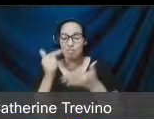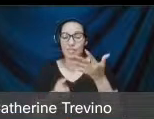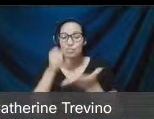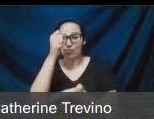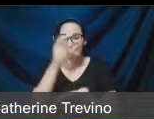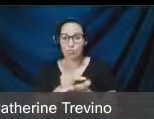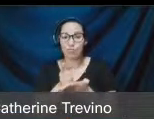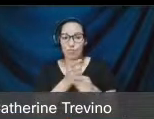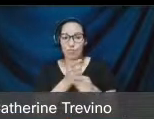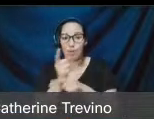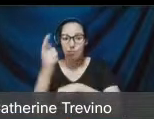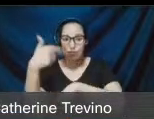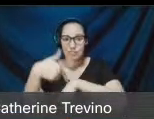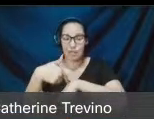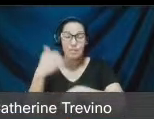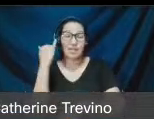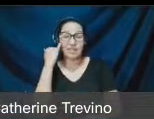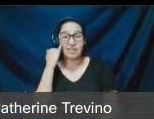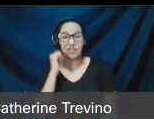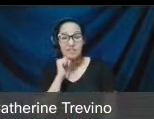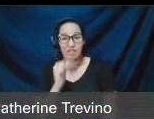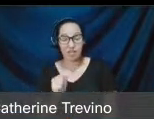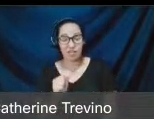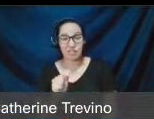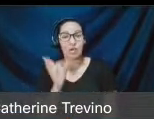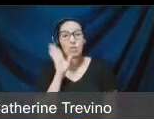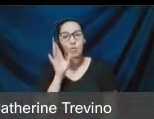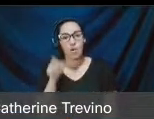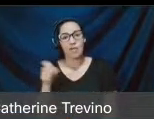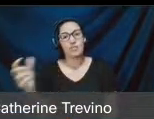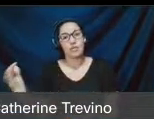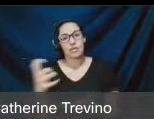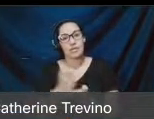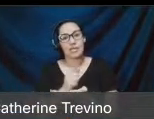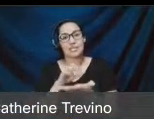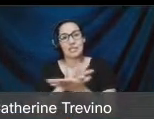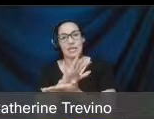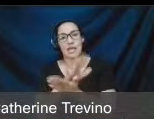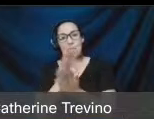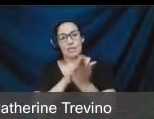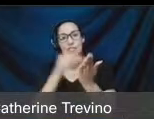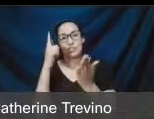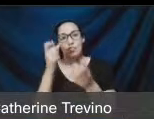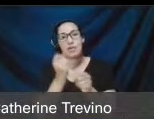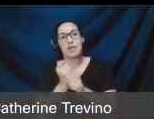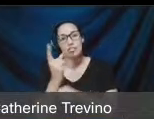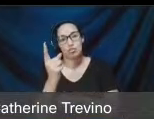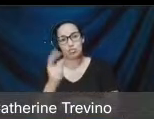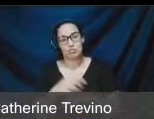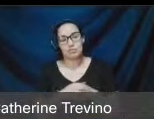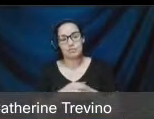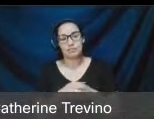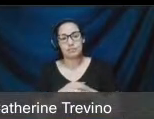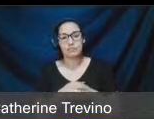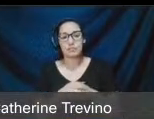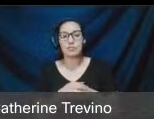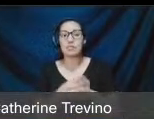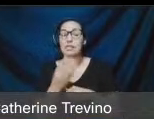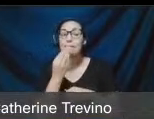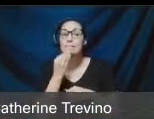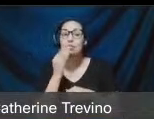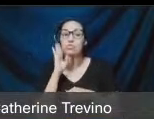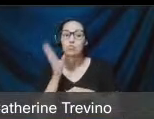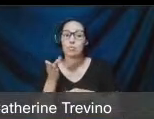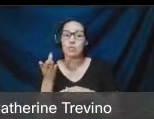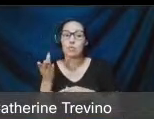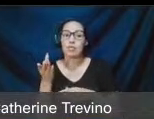time. If not, then we will have to collect applications for the coming year. Meals will be served at 9